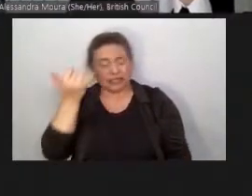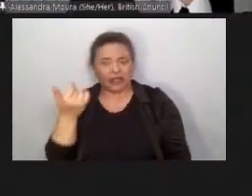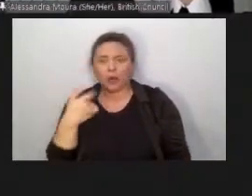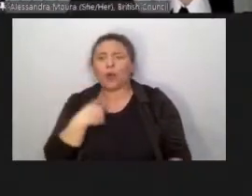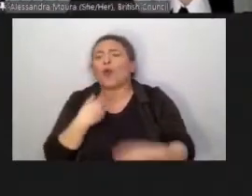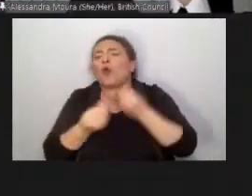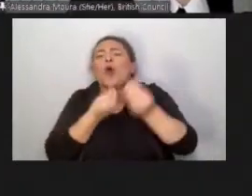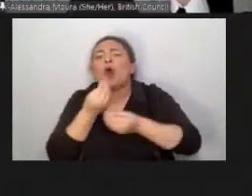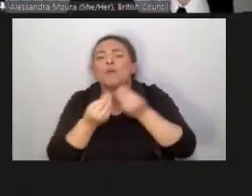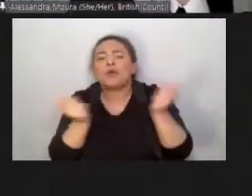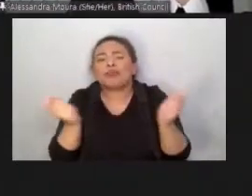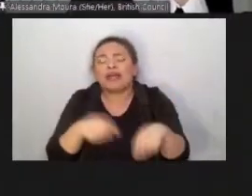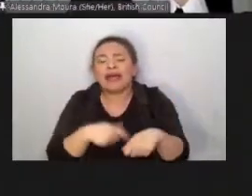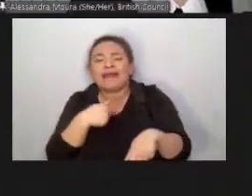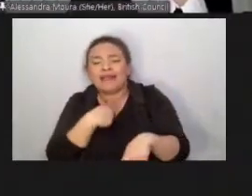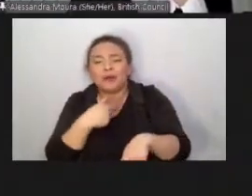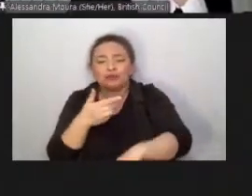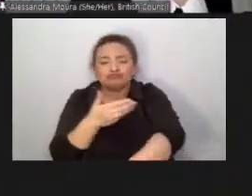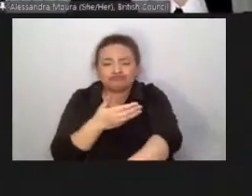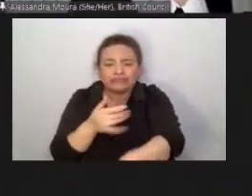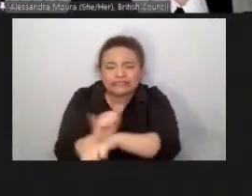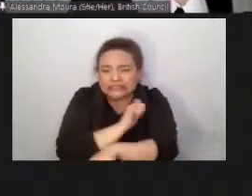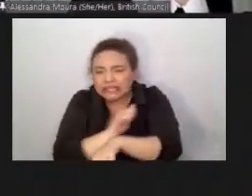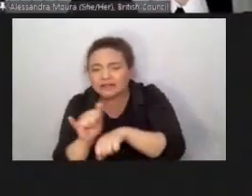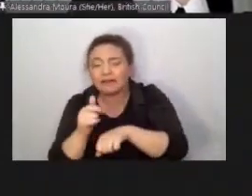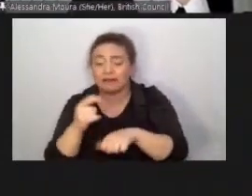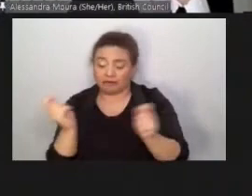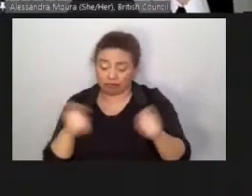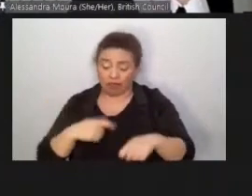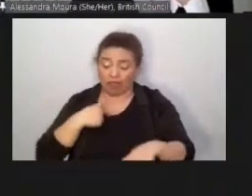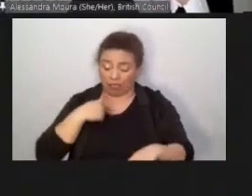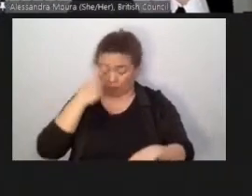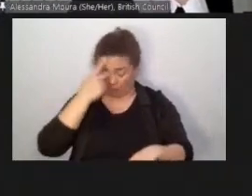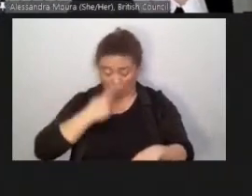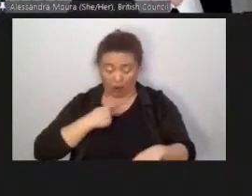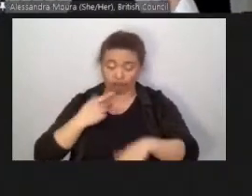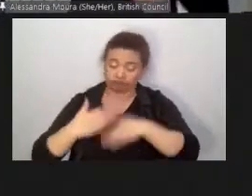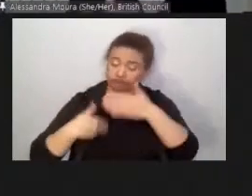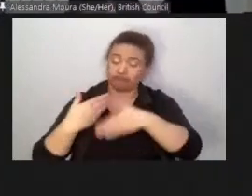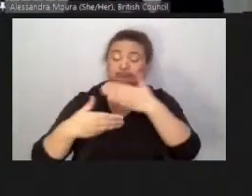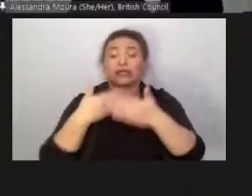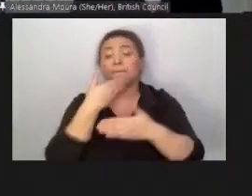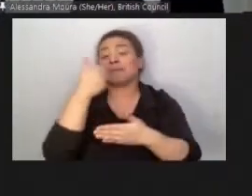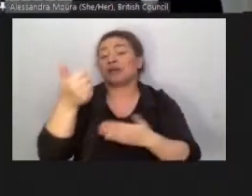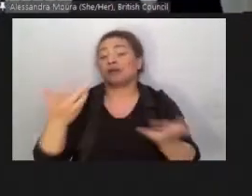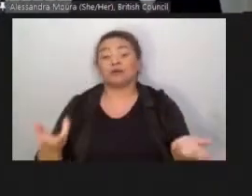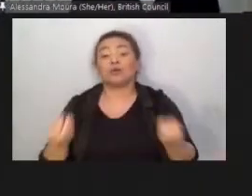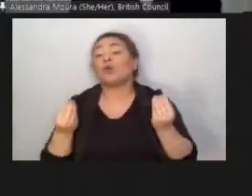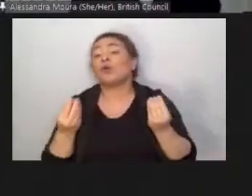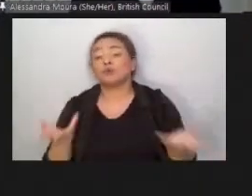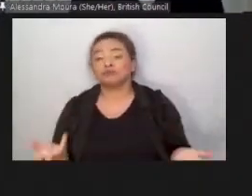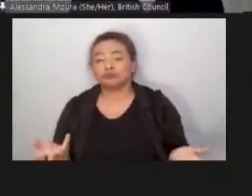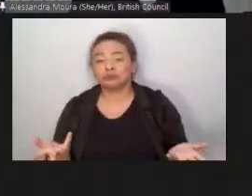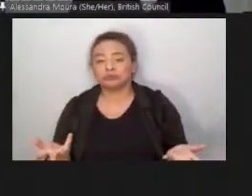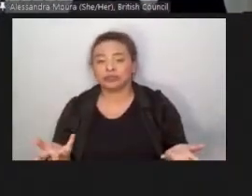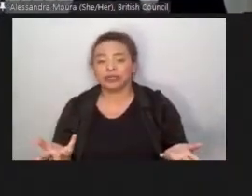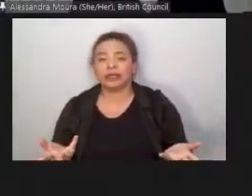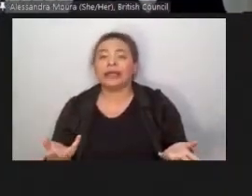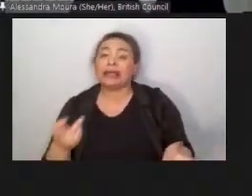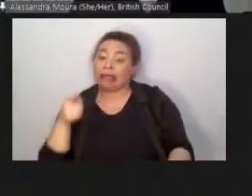good question. I think the best way is making sure you reflect with other